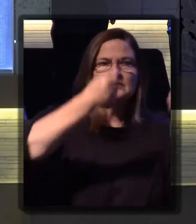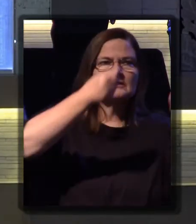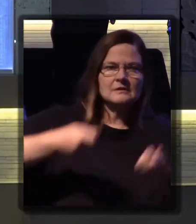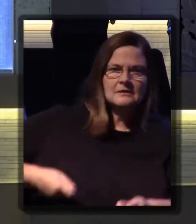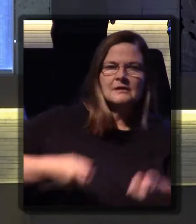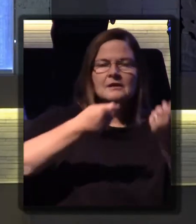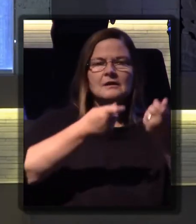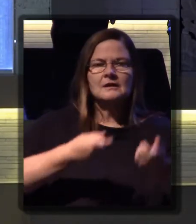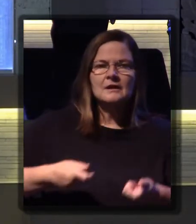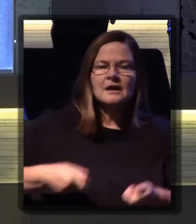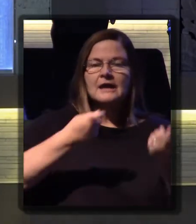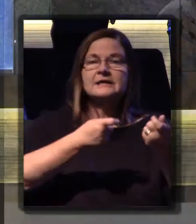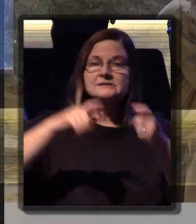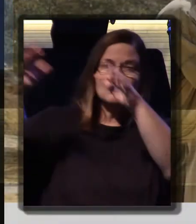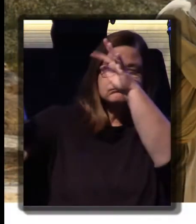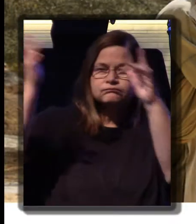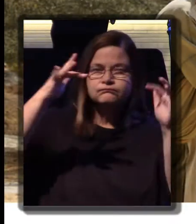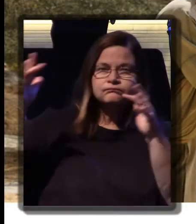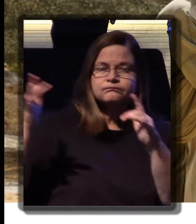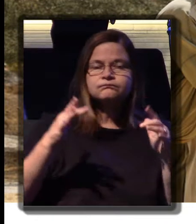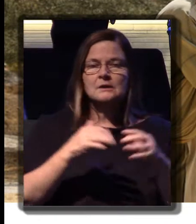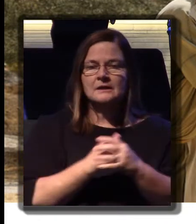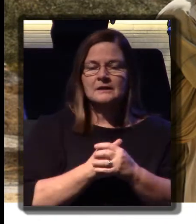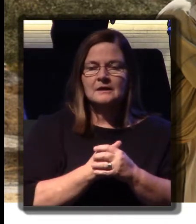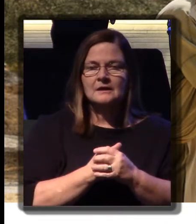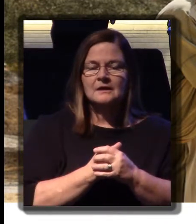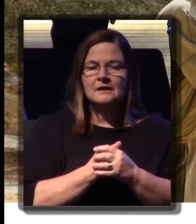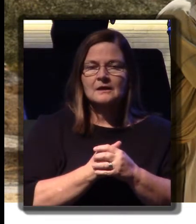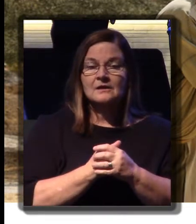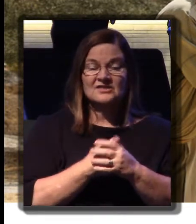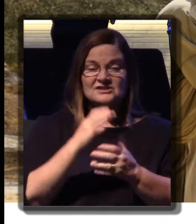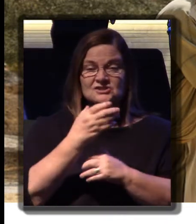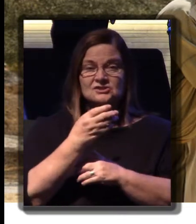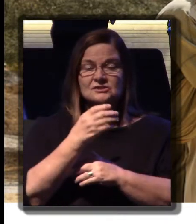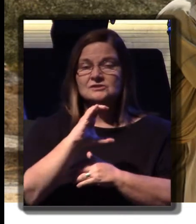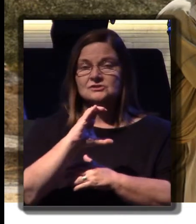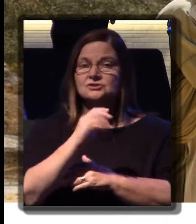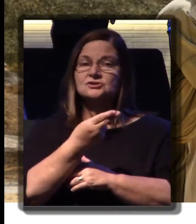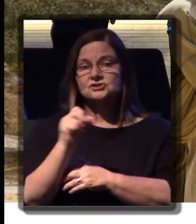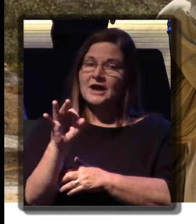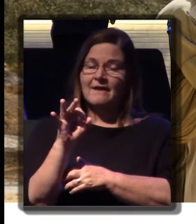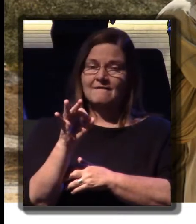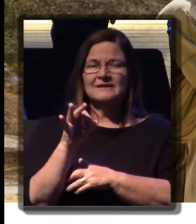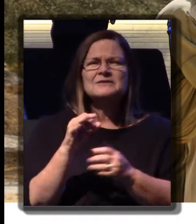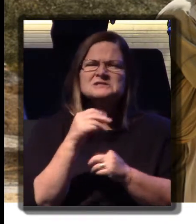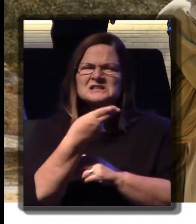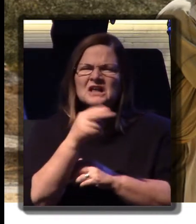you find them taking it all together in the harvest and then with a pitchfork throwing it into the air, and as the wind